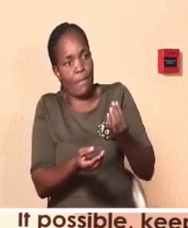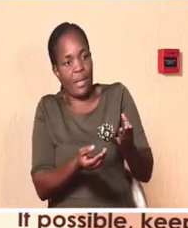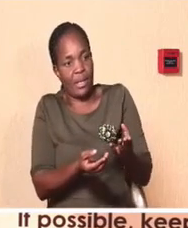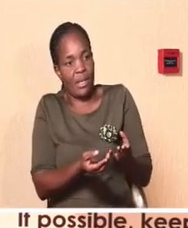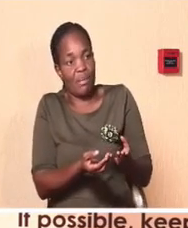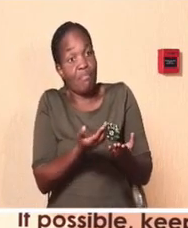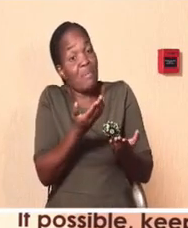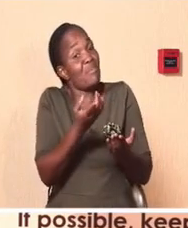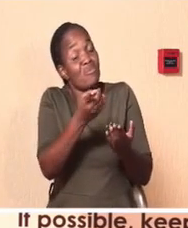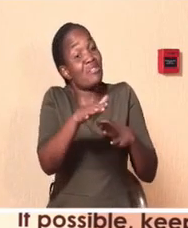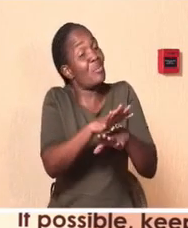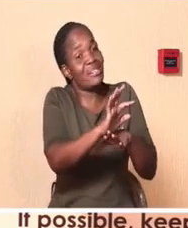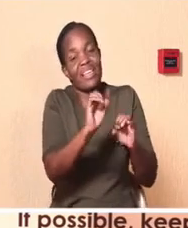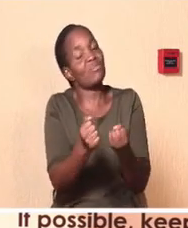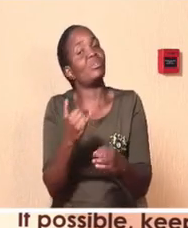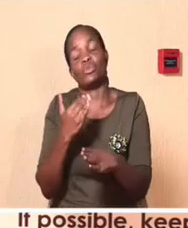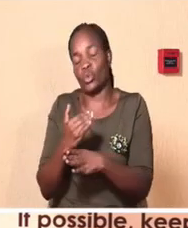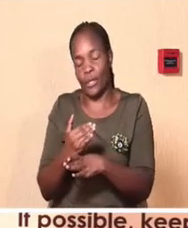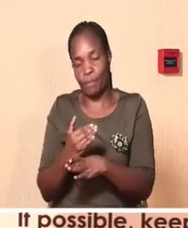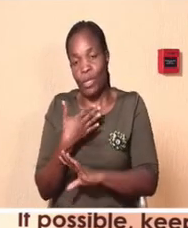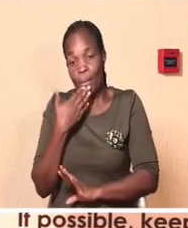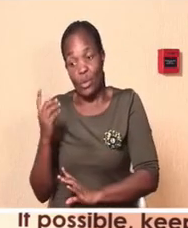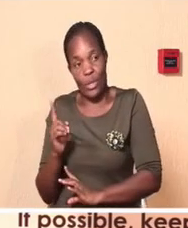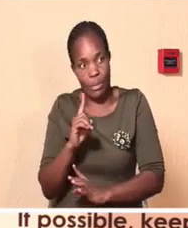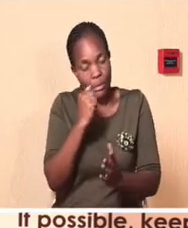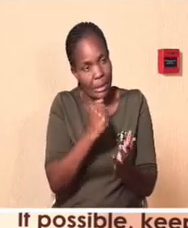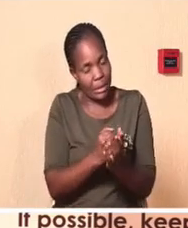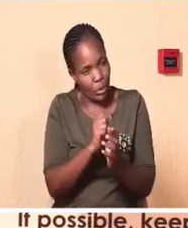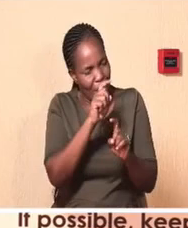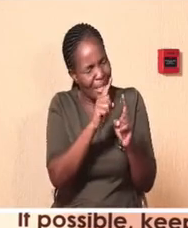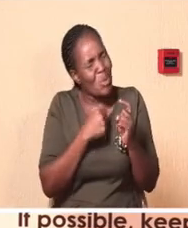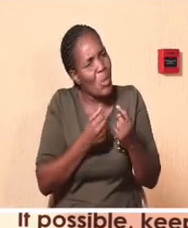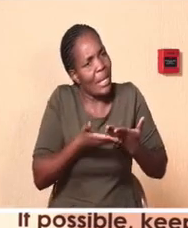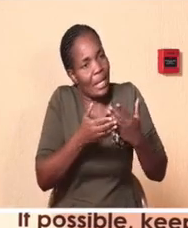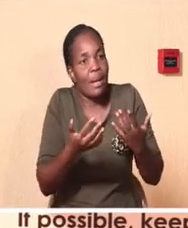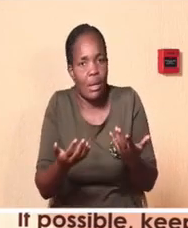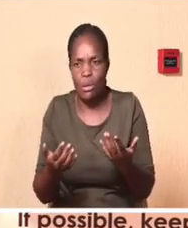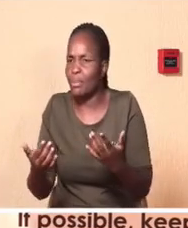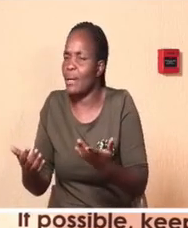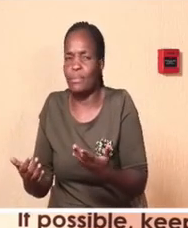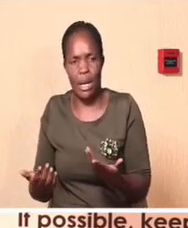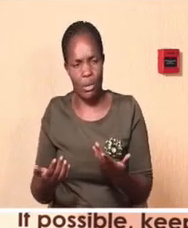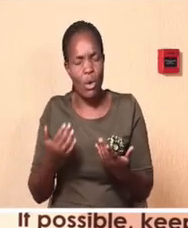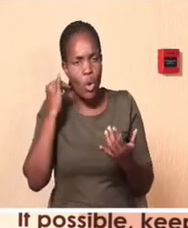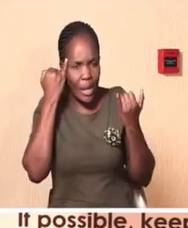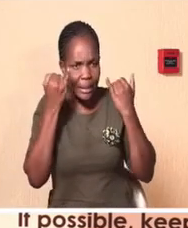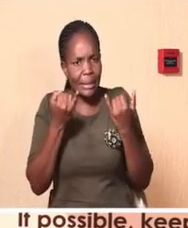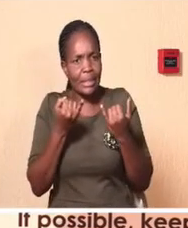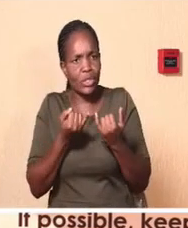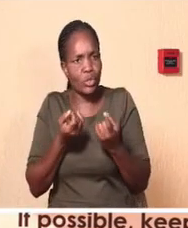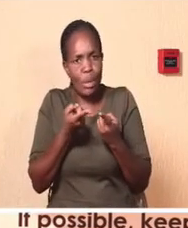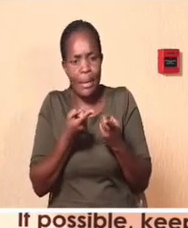to really sit down with them and say, look, what can we do? What are the ideas you can bring forth? We